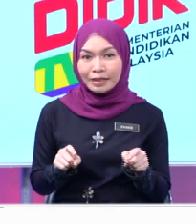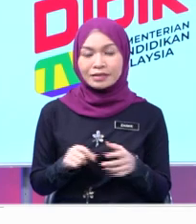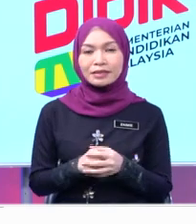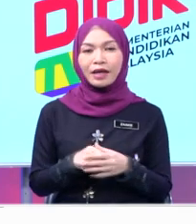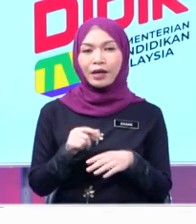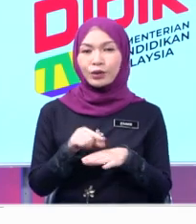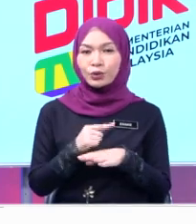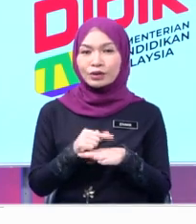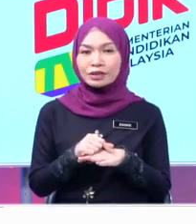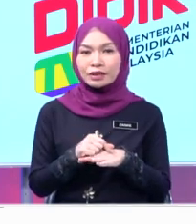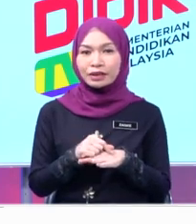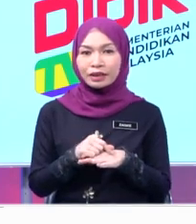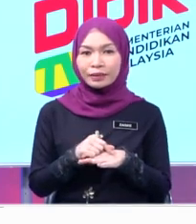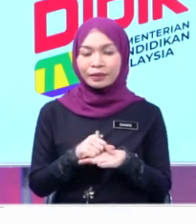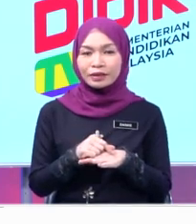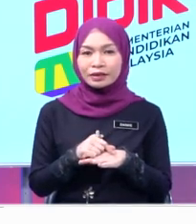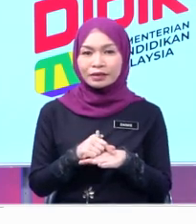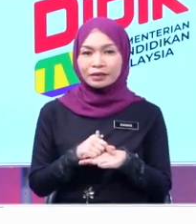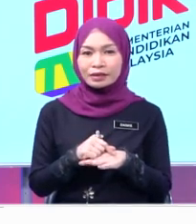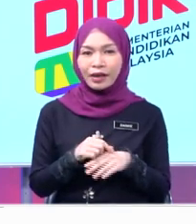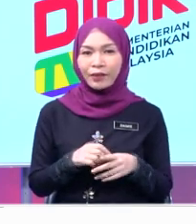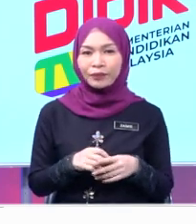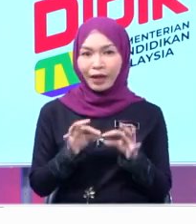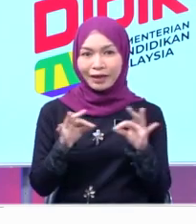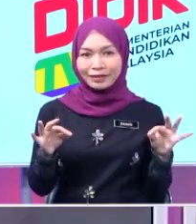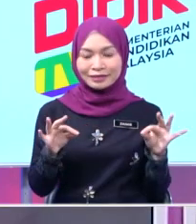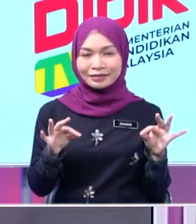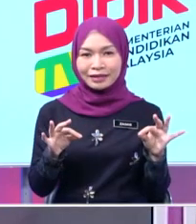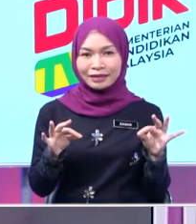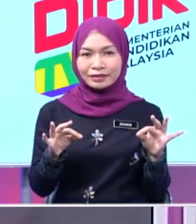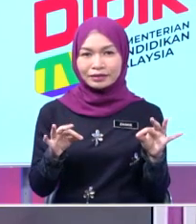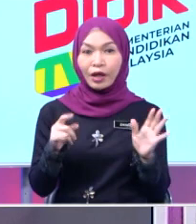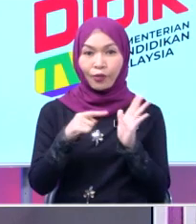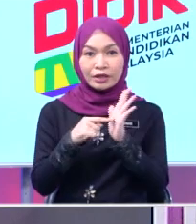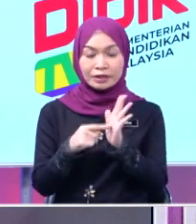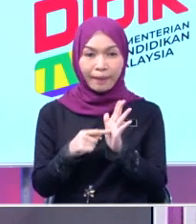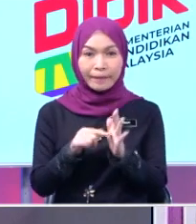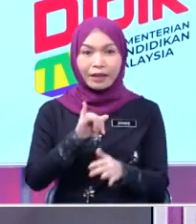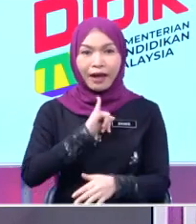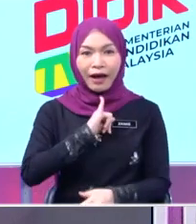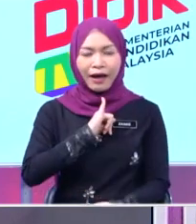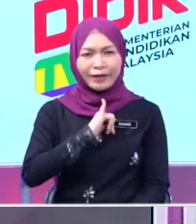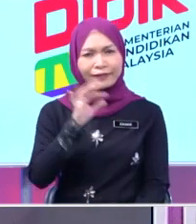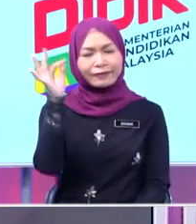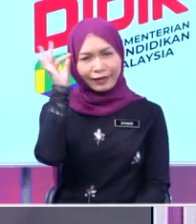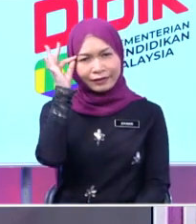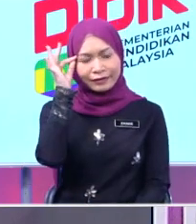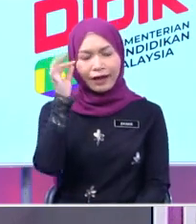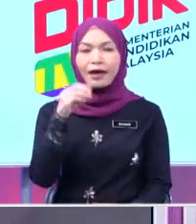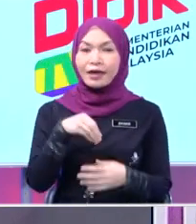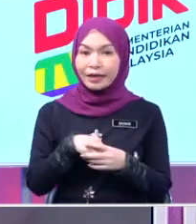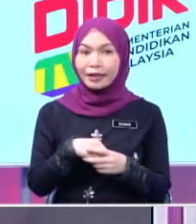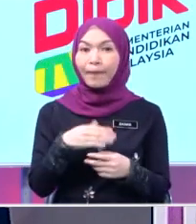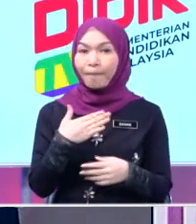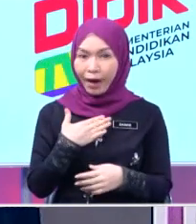example, I think, in my opinion, okay? All right? They all know this. We've done this before in